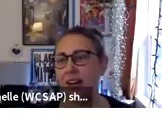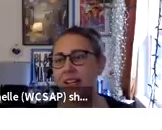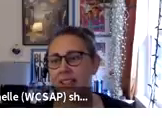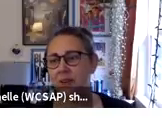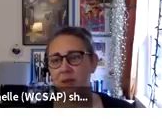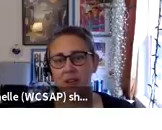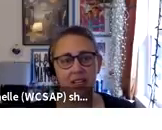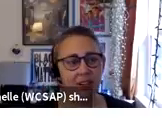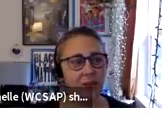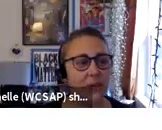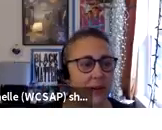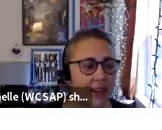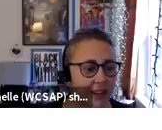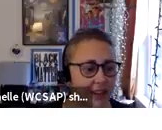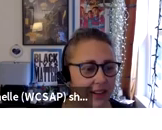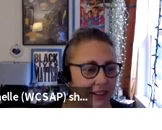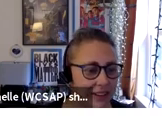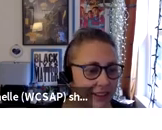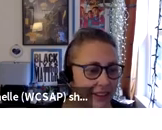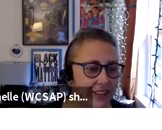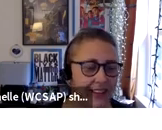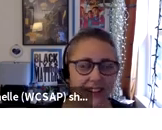We are in community with one another,